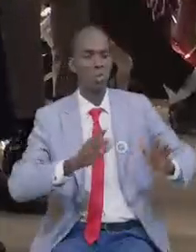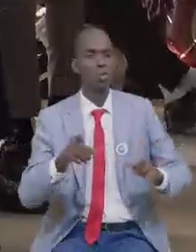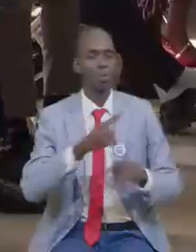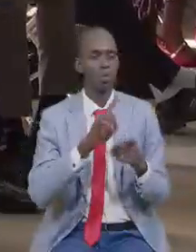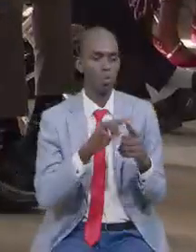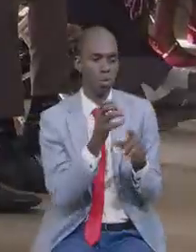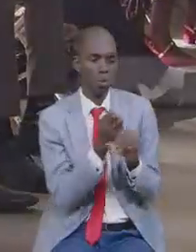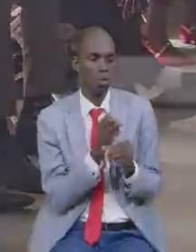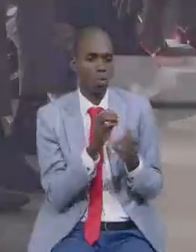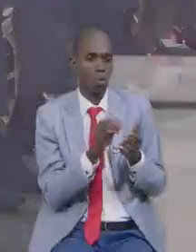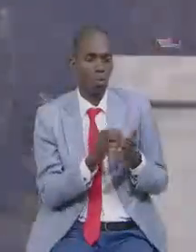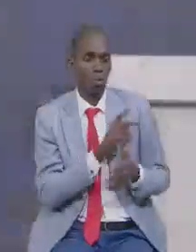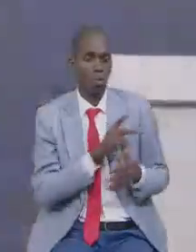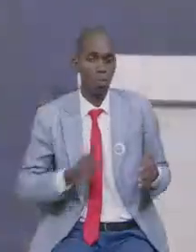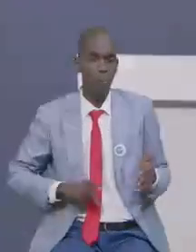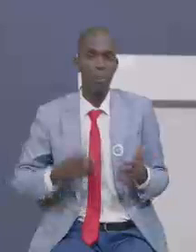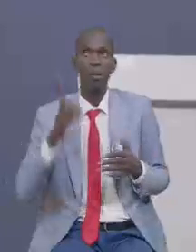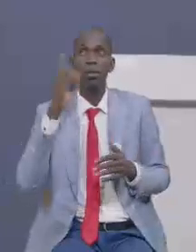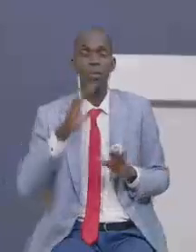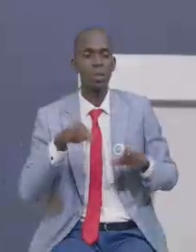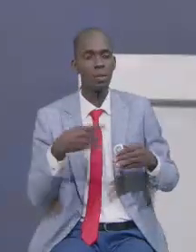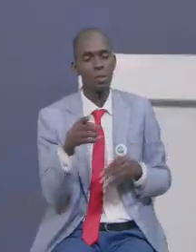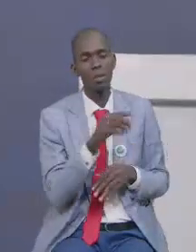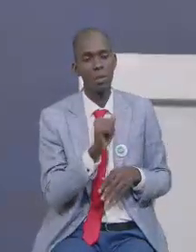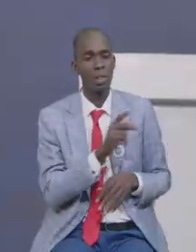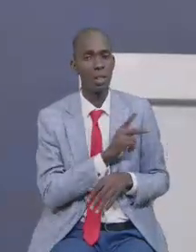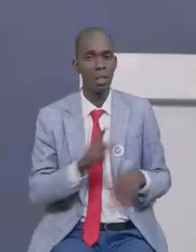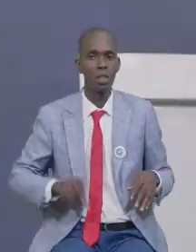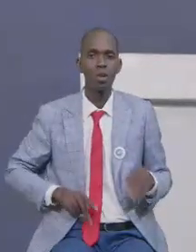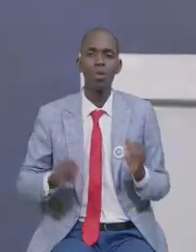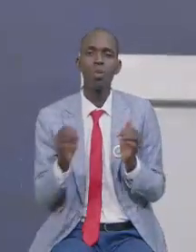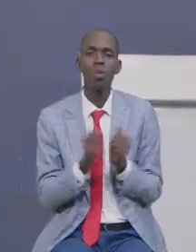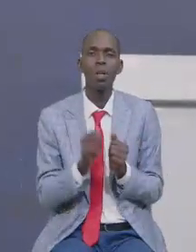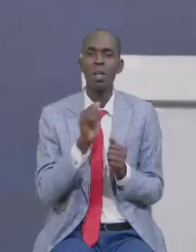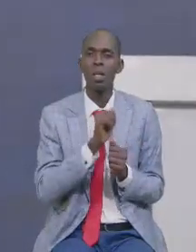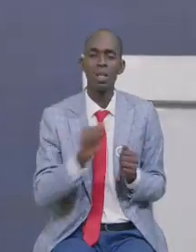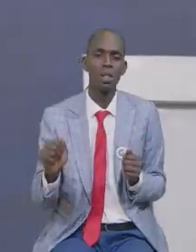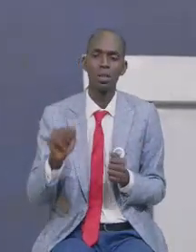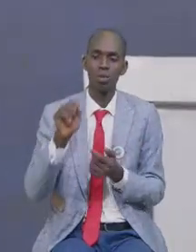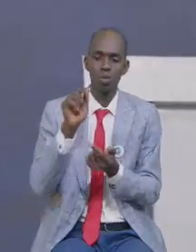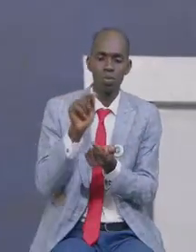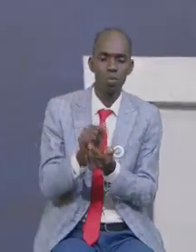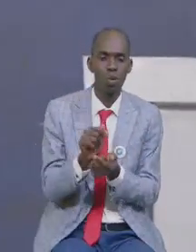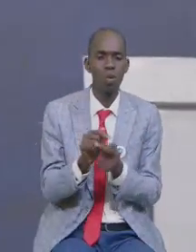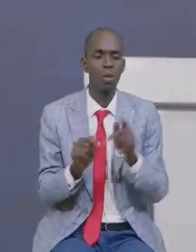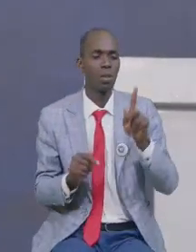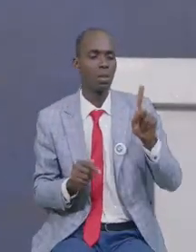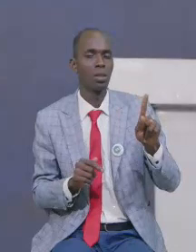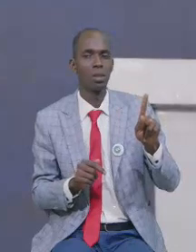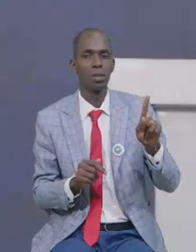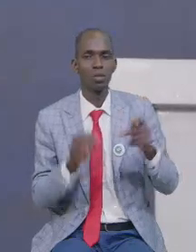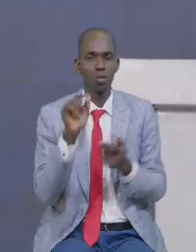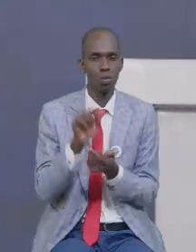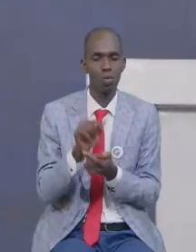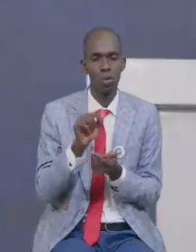gave them a king with a small k, with a mutilated